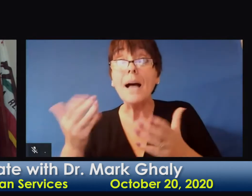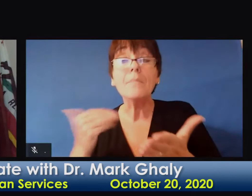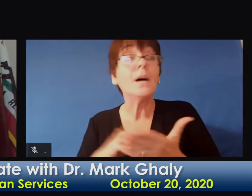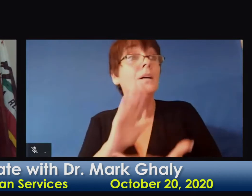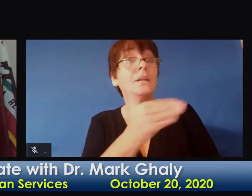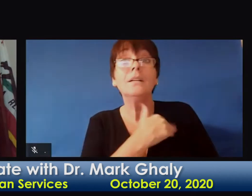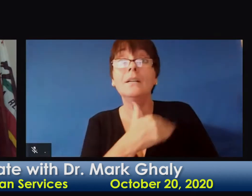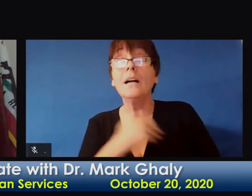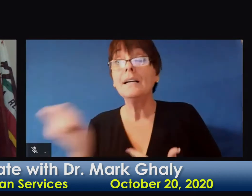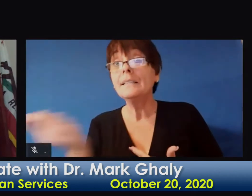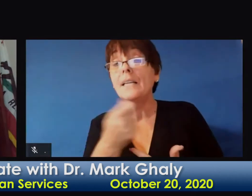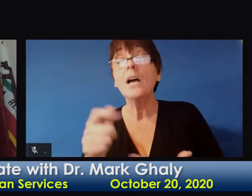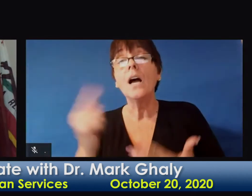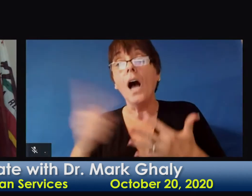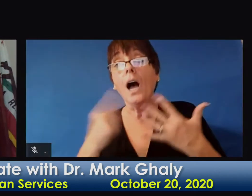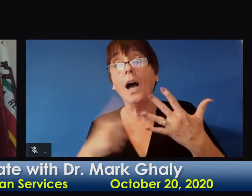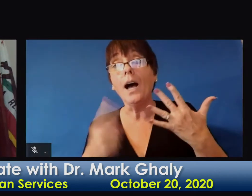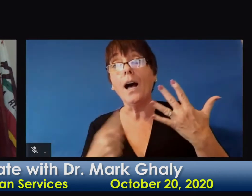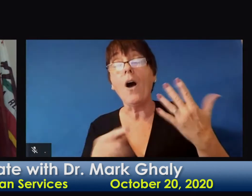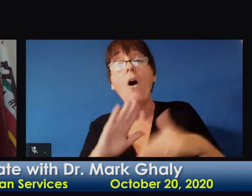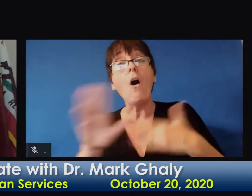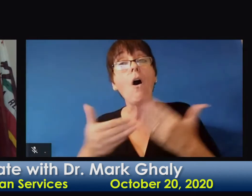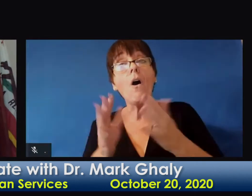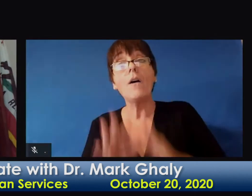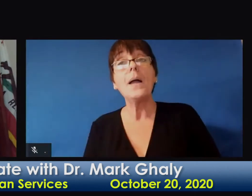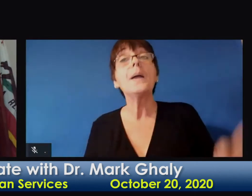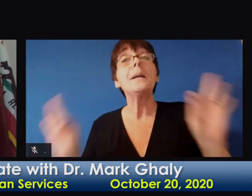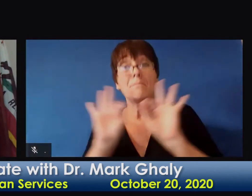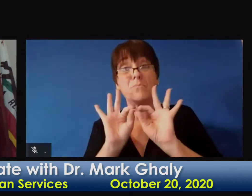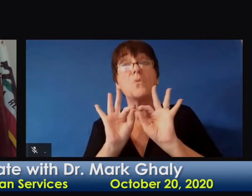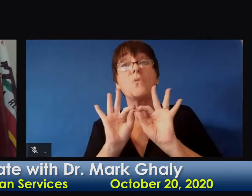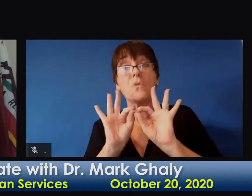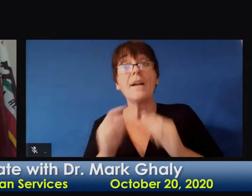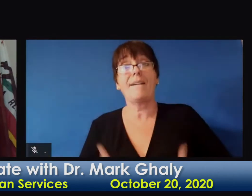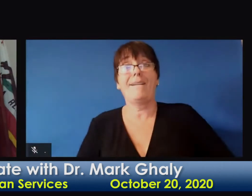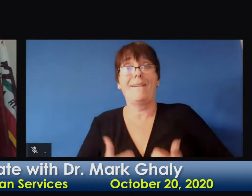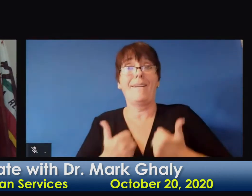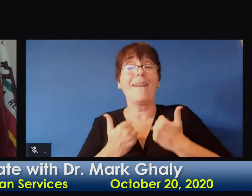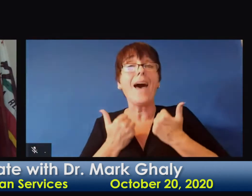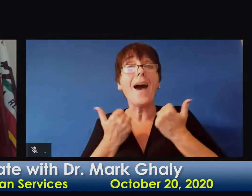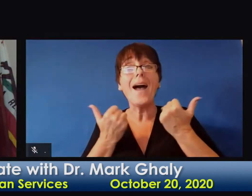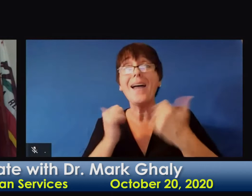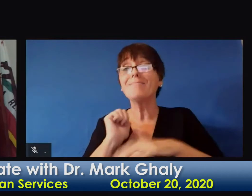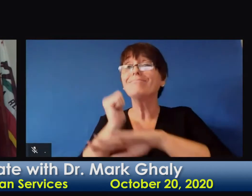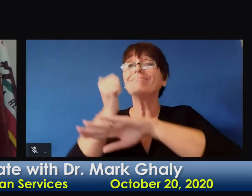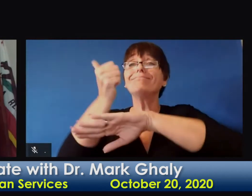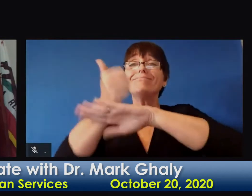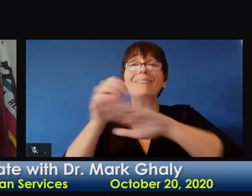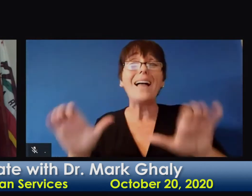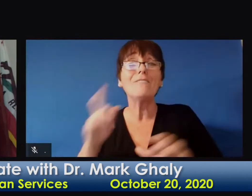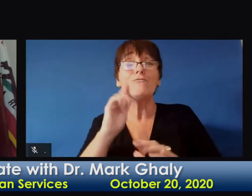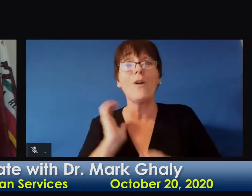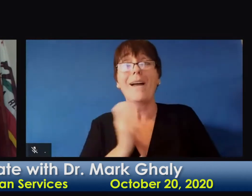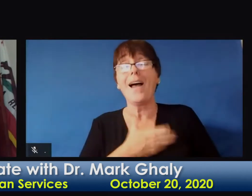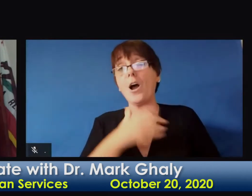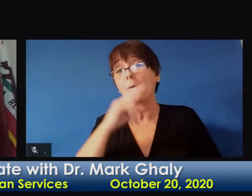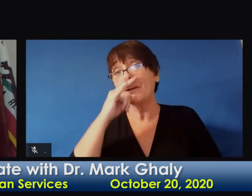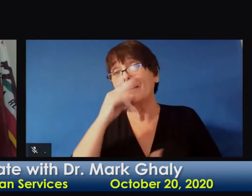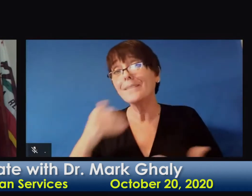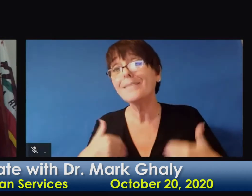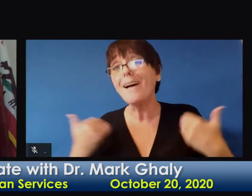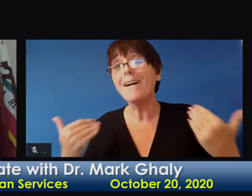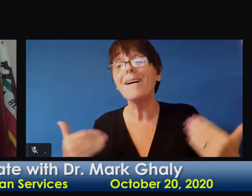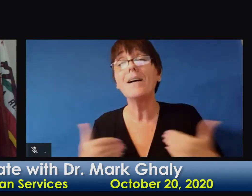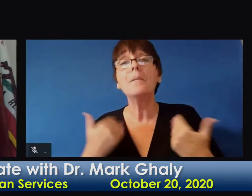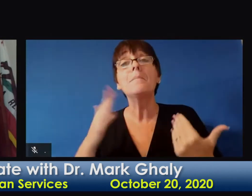about a tennis tournament? All of these important, life-forming activities for young people. And we're very interested in that. And